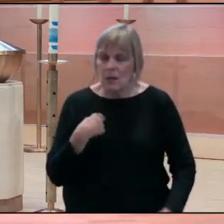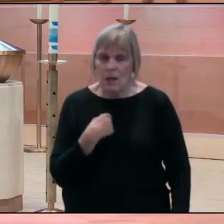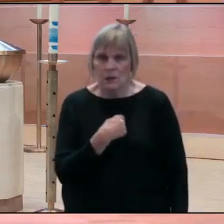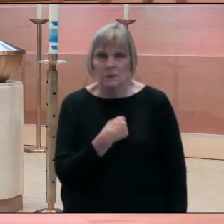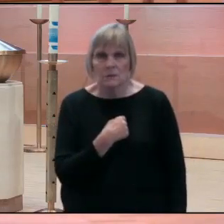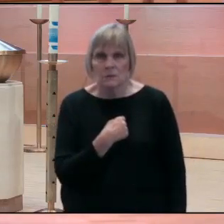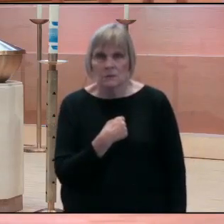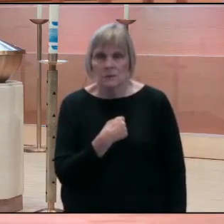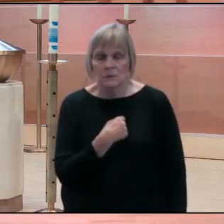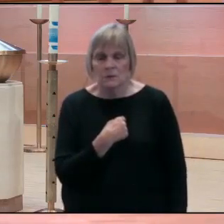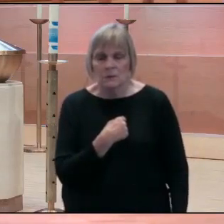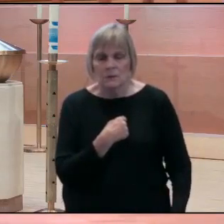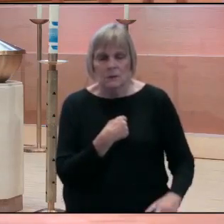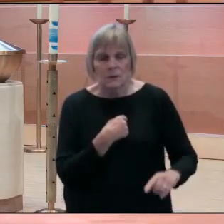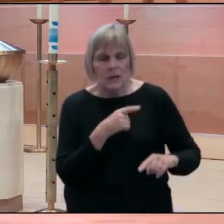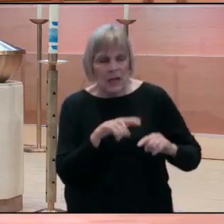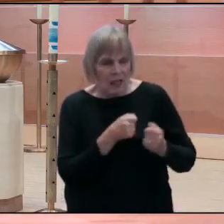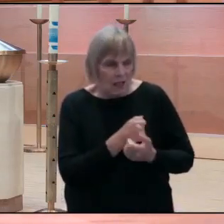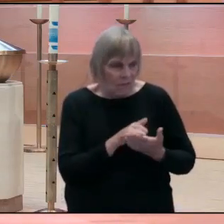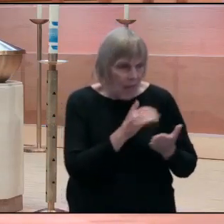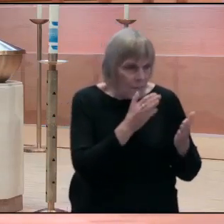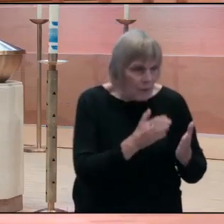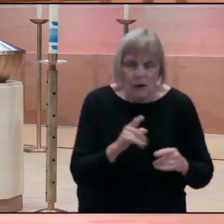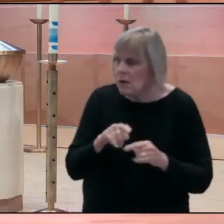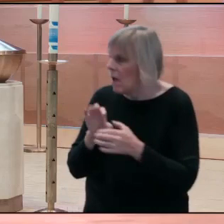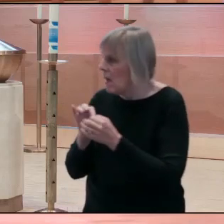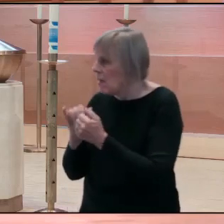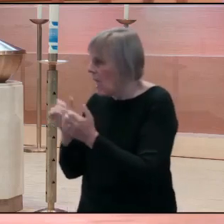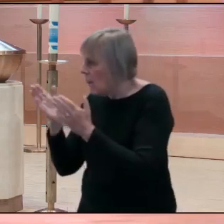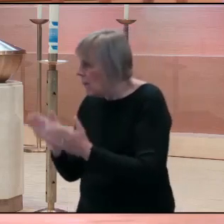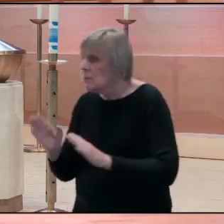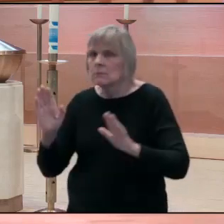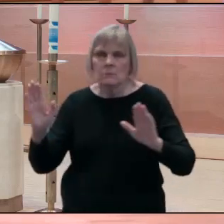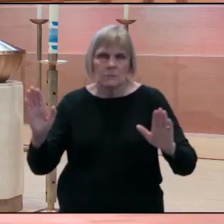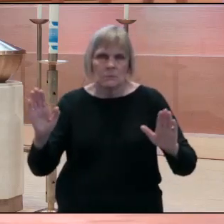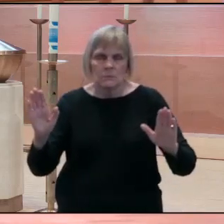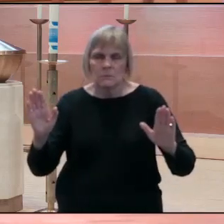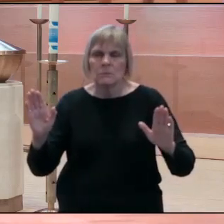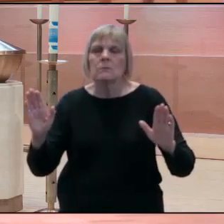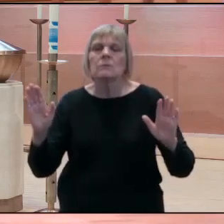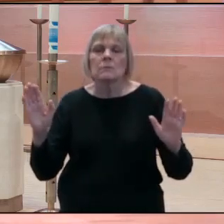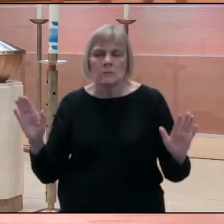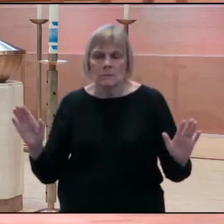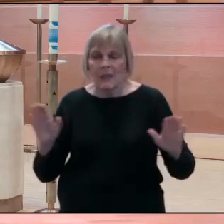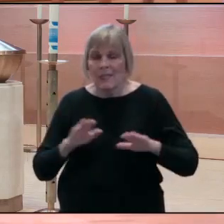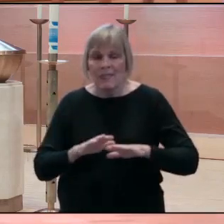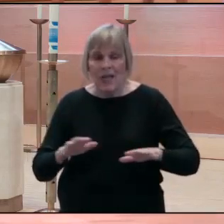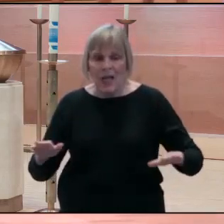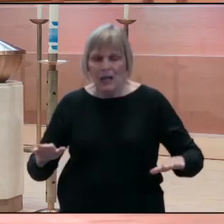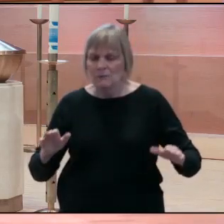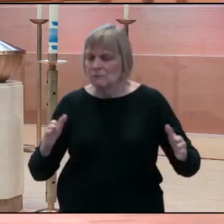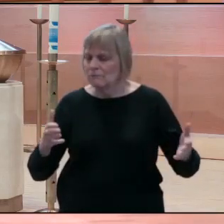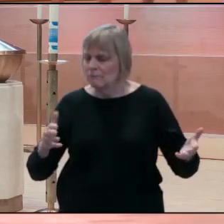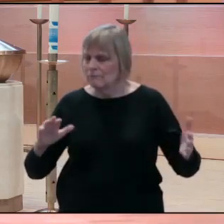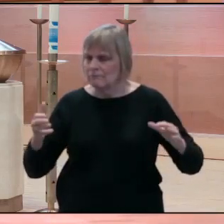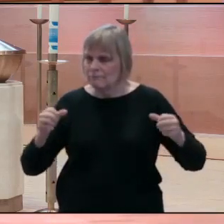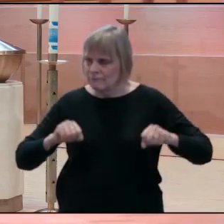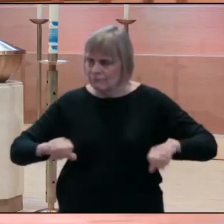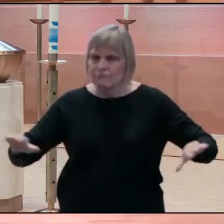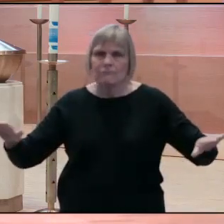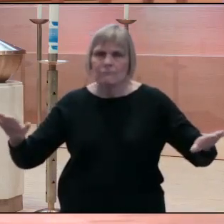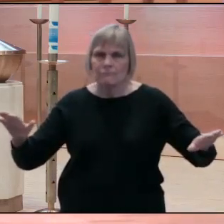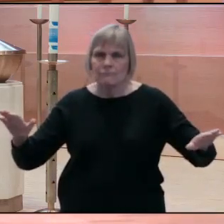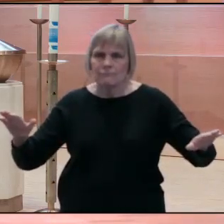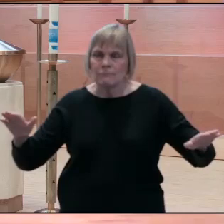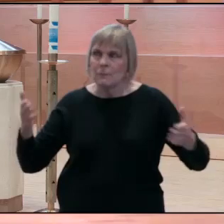we can't love that person, we can't associate with that person, but Lord, you've shattered all barriers, and that is founded at